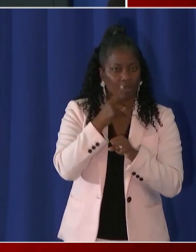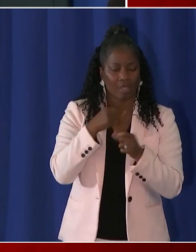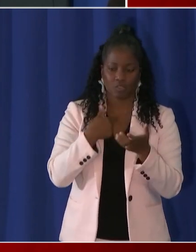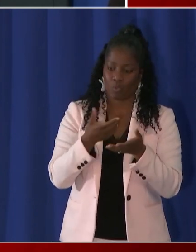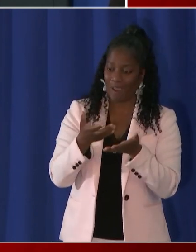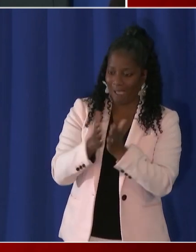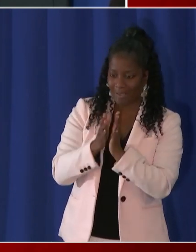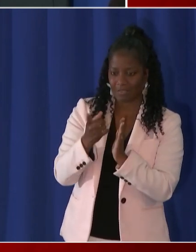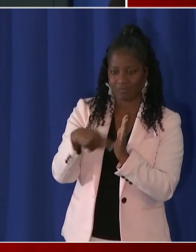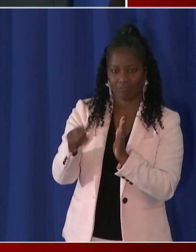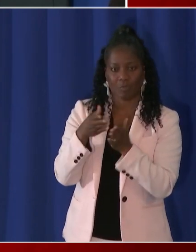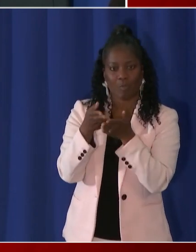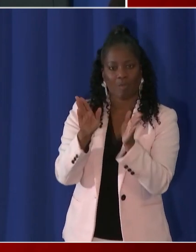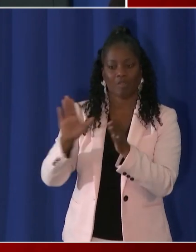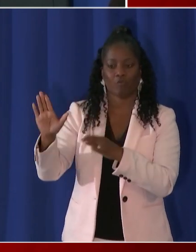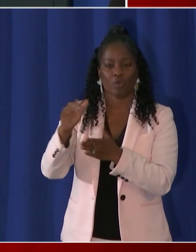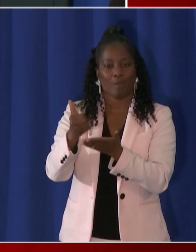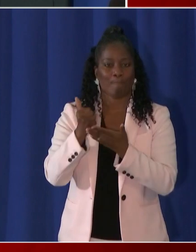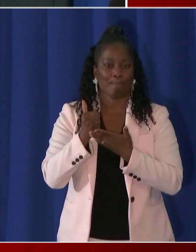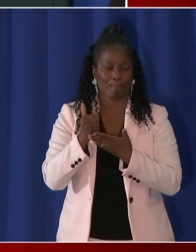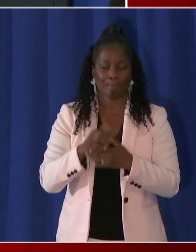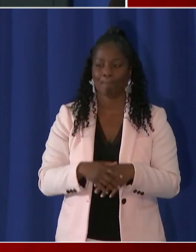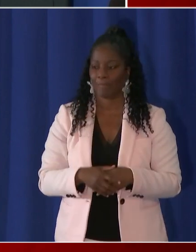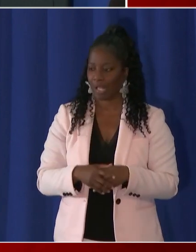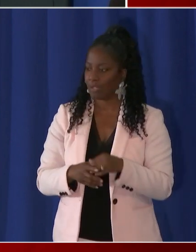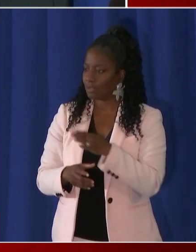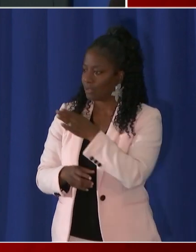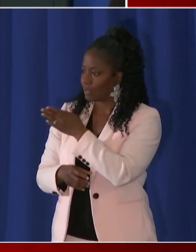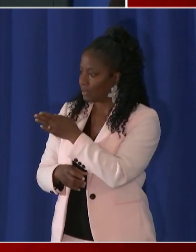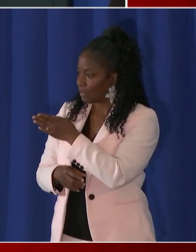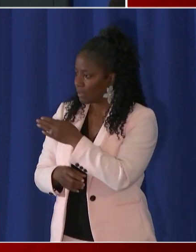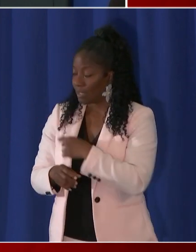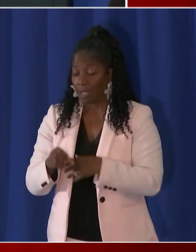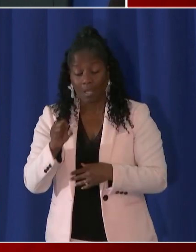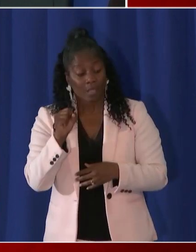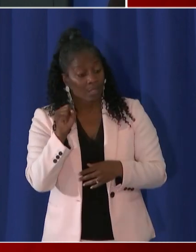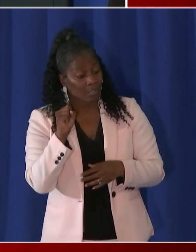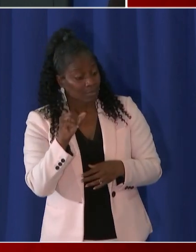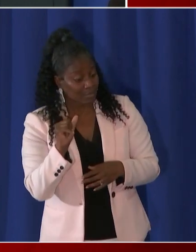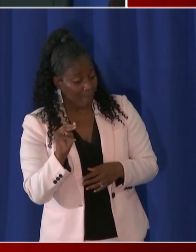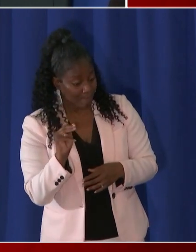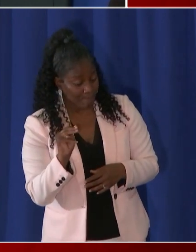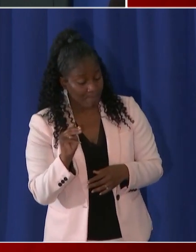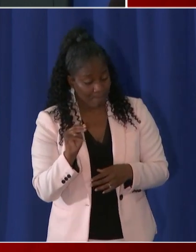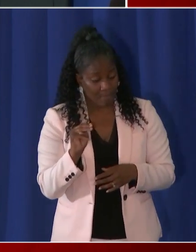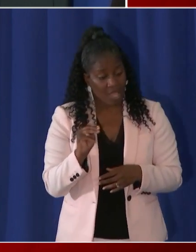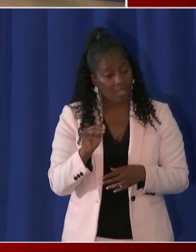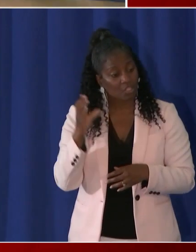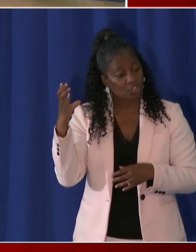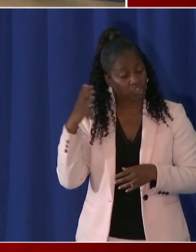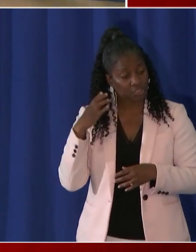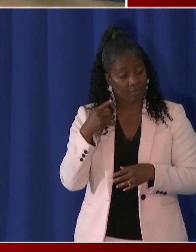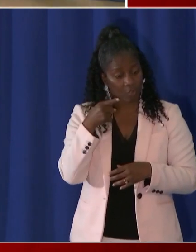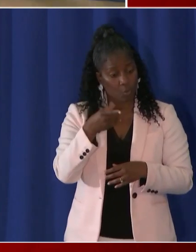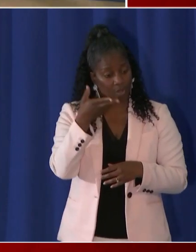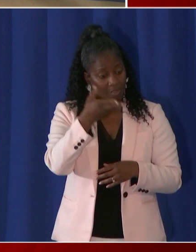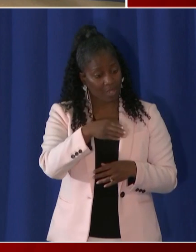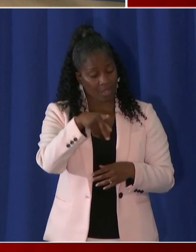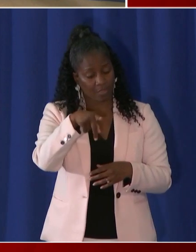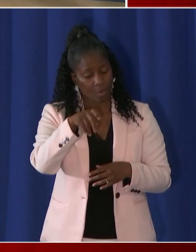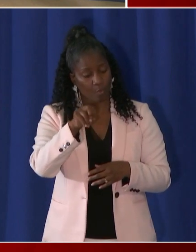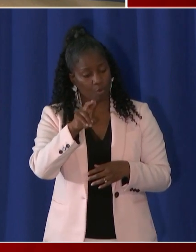public's help in that space. Sam? Yes, Chief, you were there at the